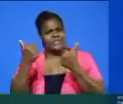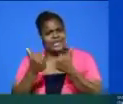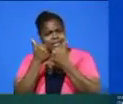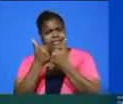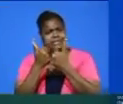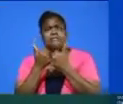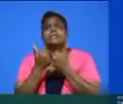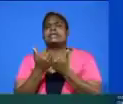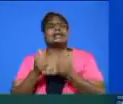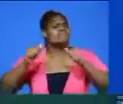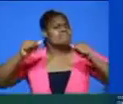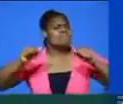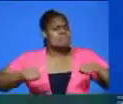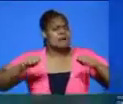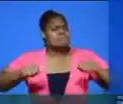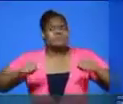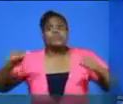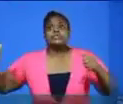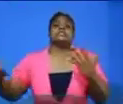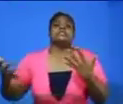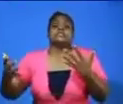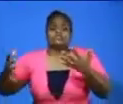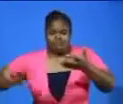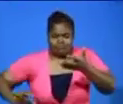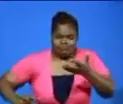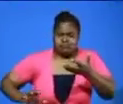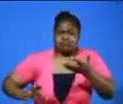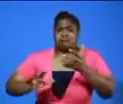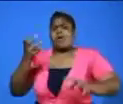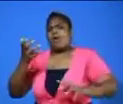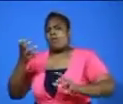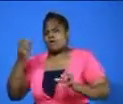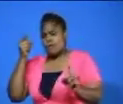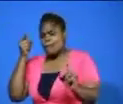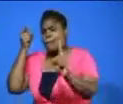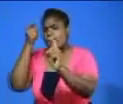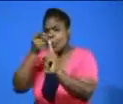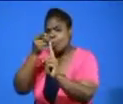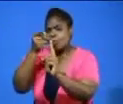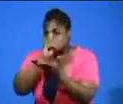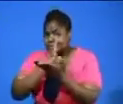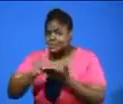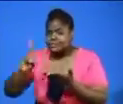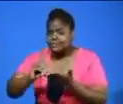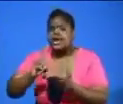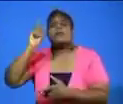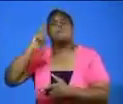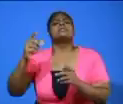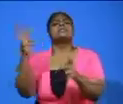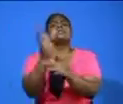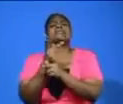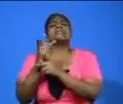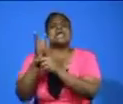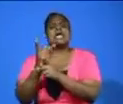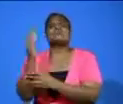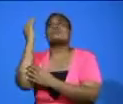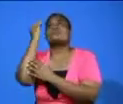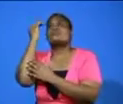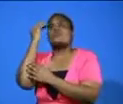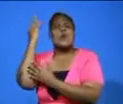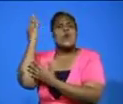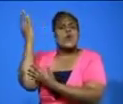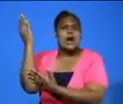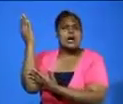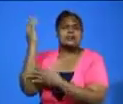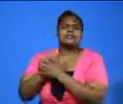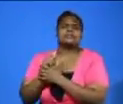the potential to derail your divine purpose, you've got to be careful to know that